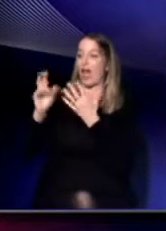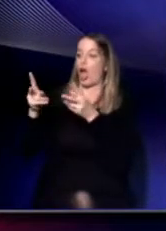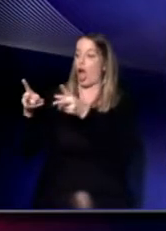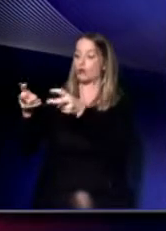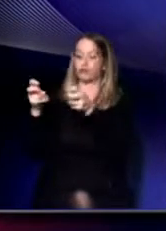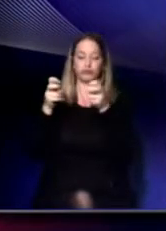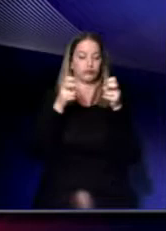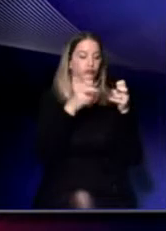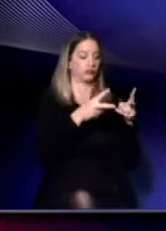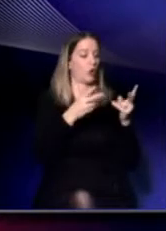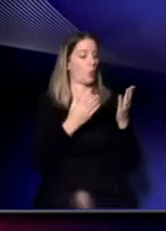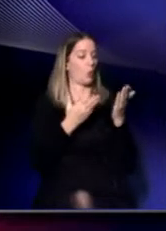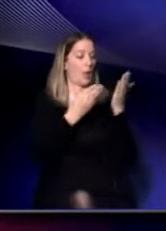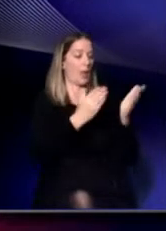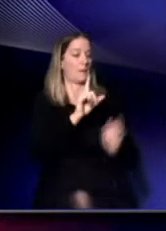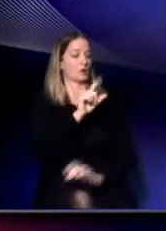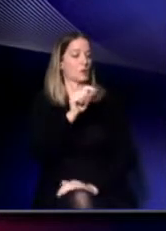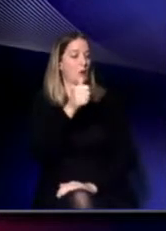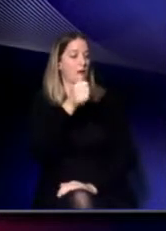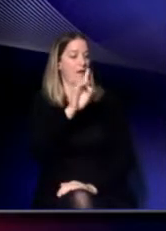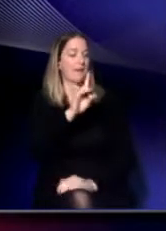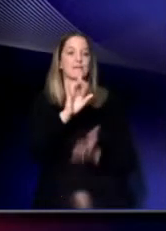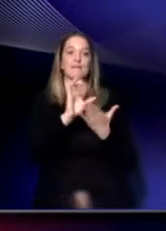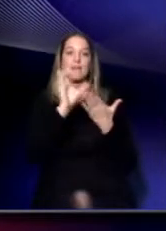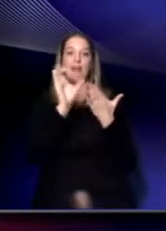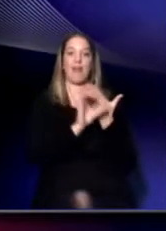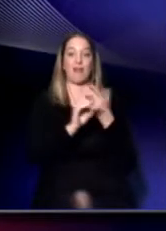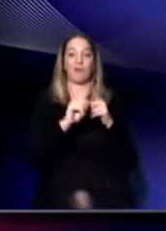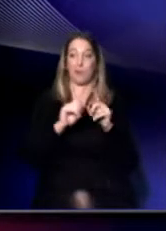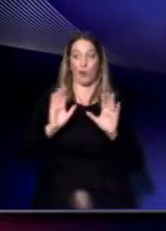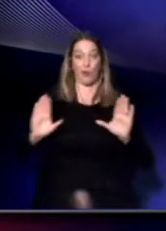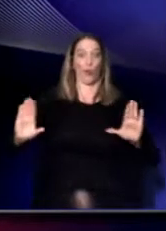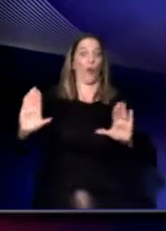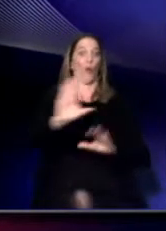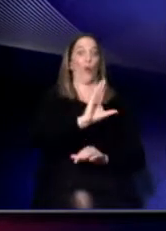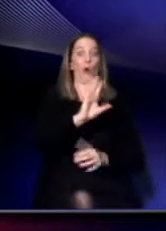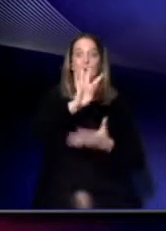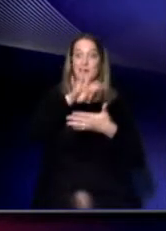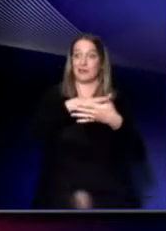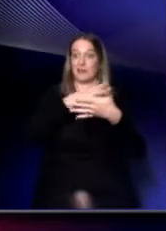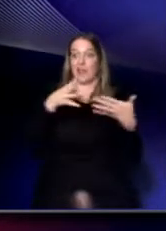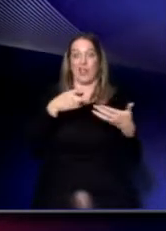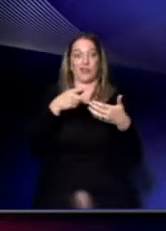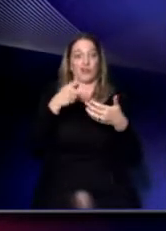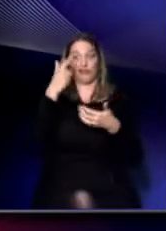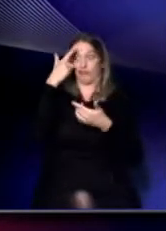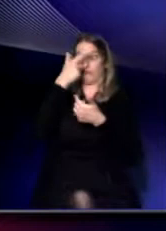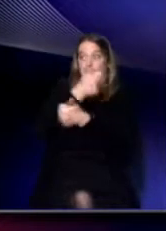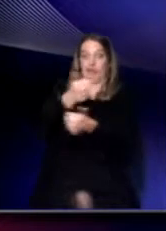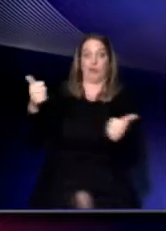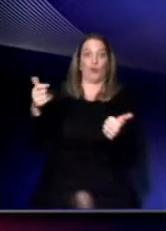recommending a 2018 calendar. But it's your schedule. You decide what you want to do.